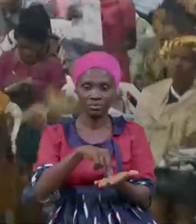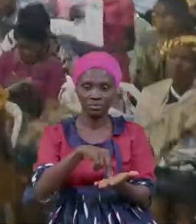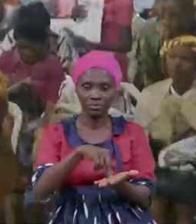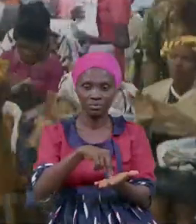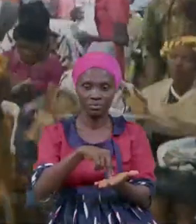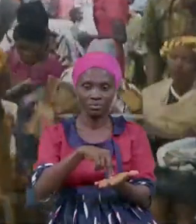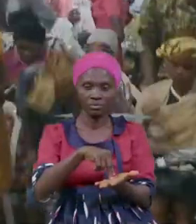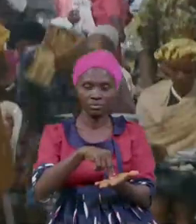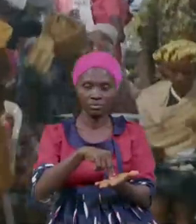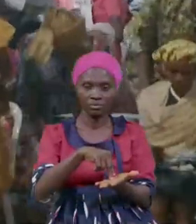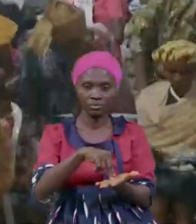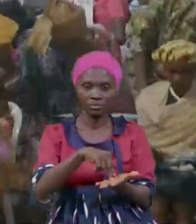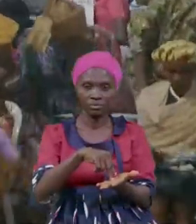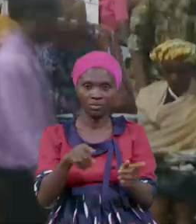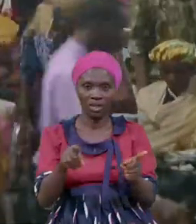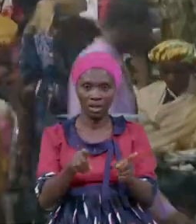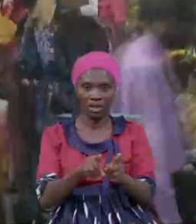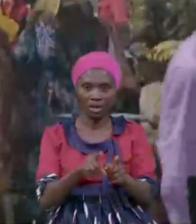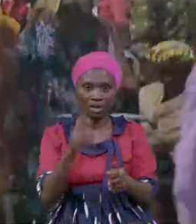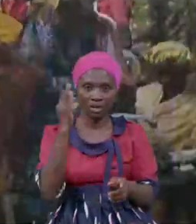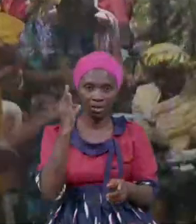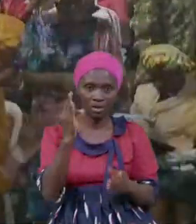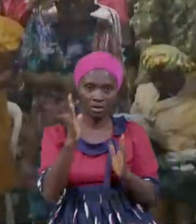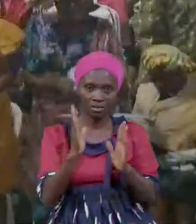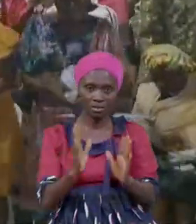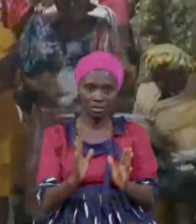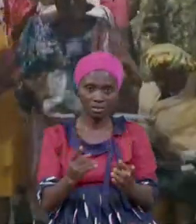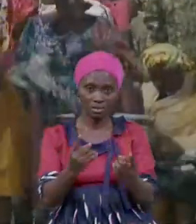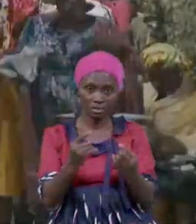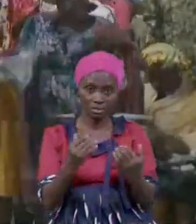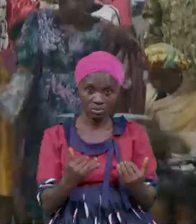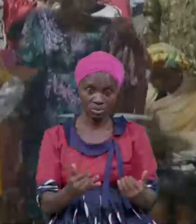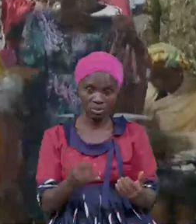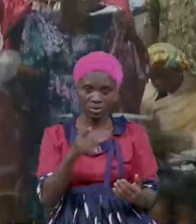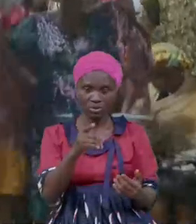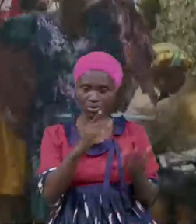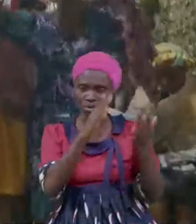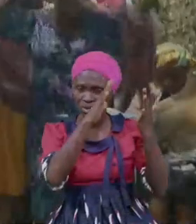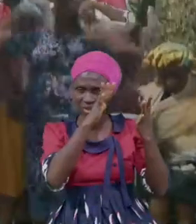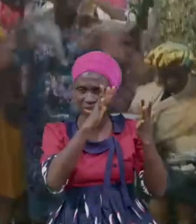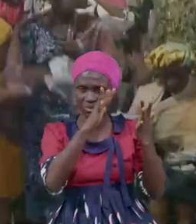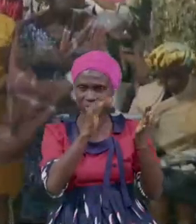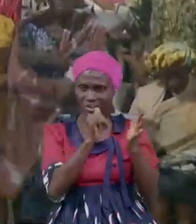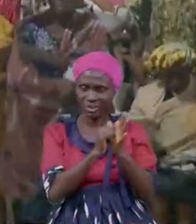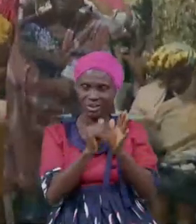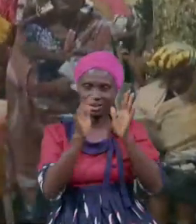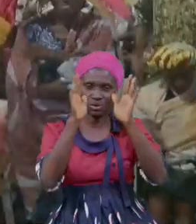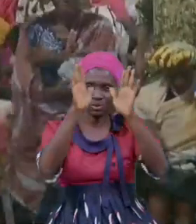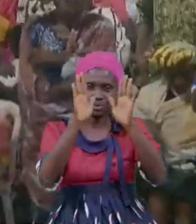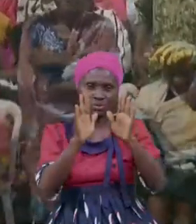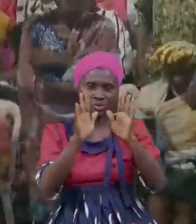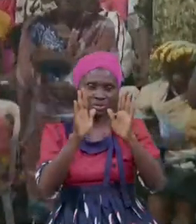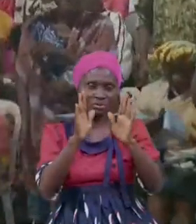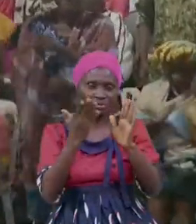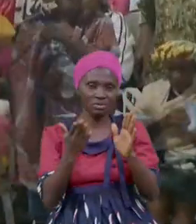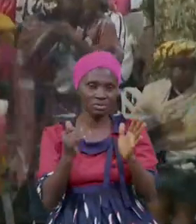As the pastor comes, expect that wonderful thing that has never happened to you before.